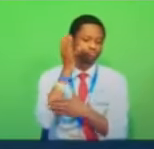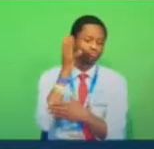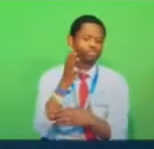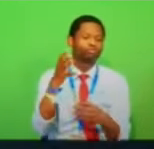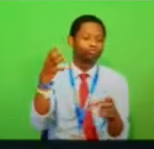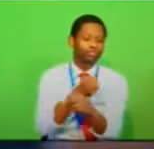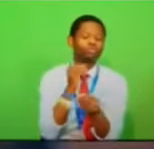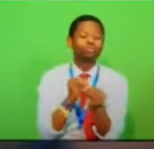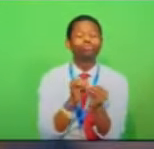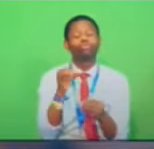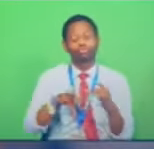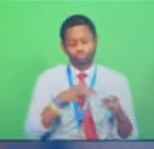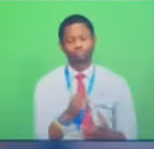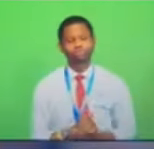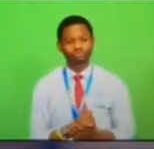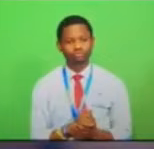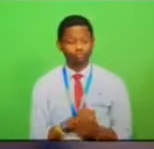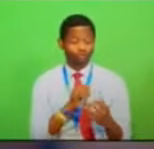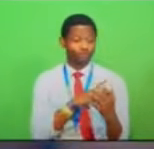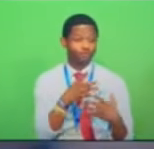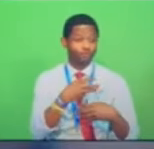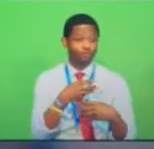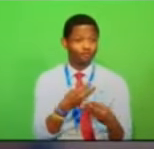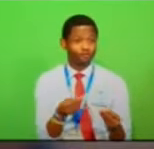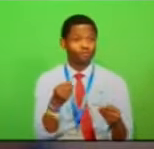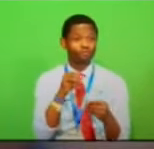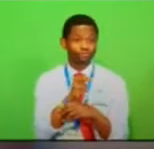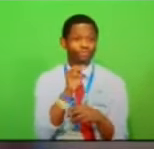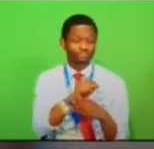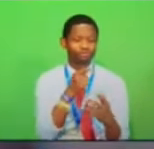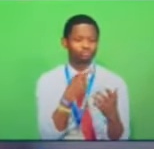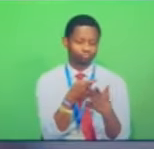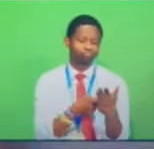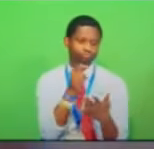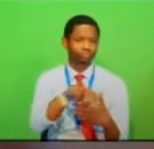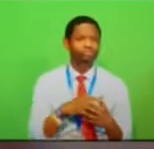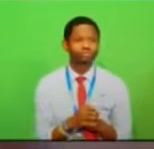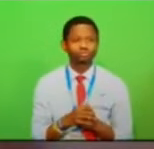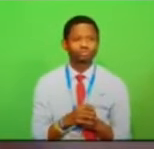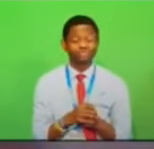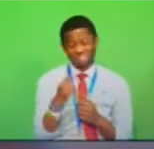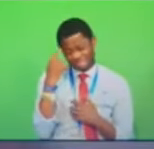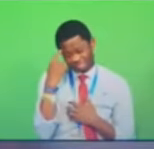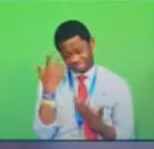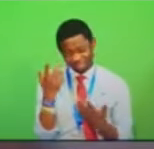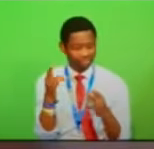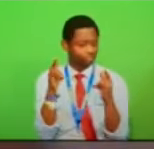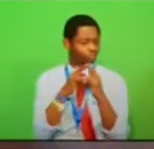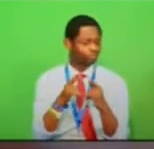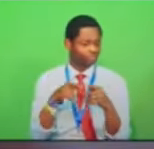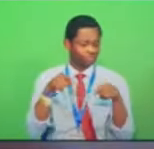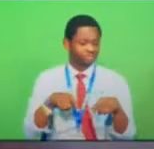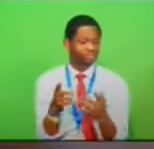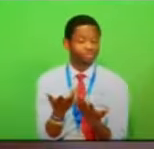going to discuss in the few minutes that are ahead of us. Now, I think that in a conference like this, we